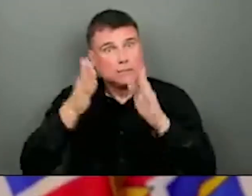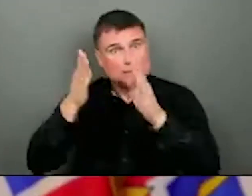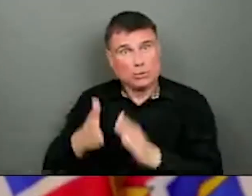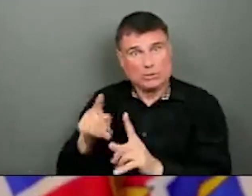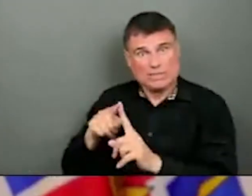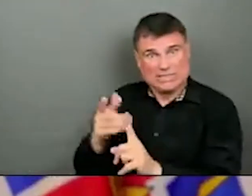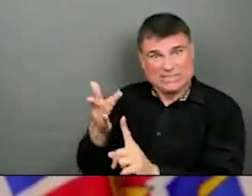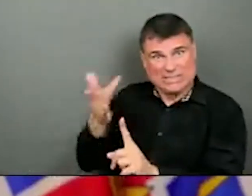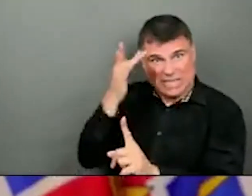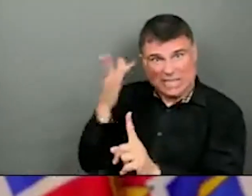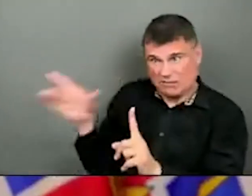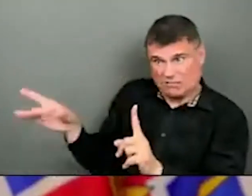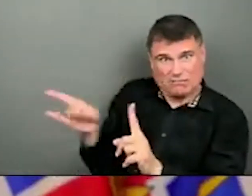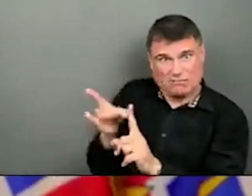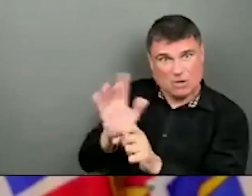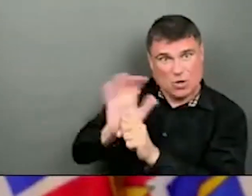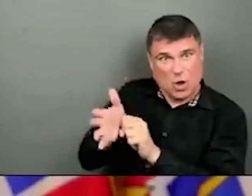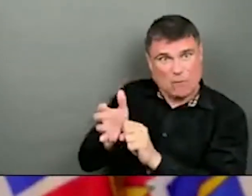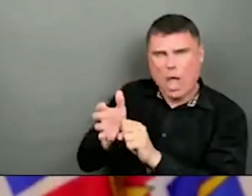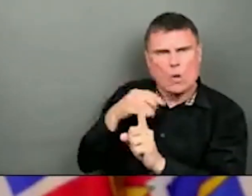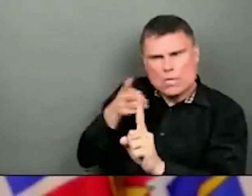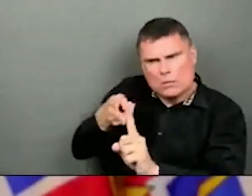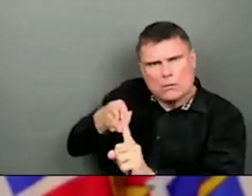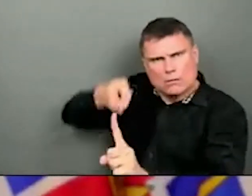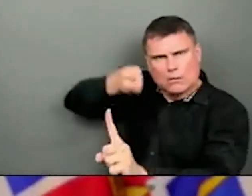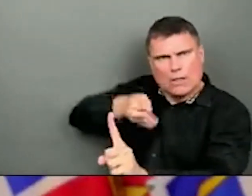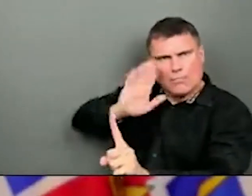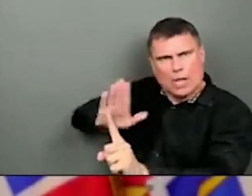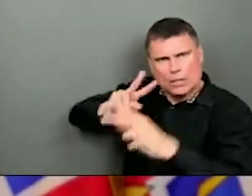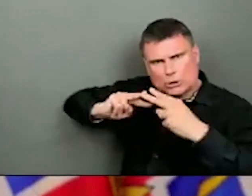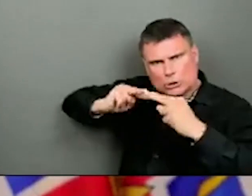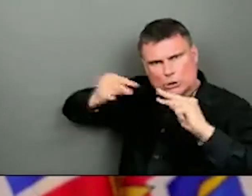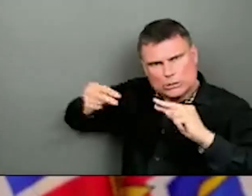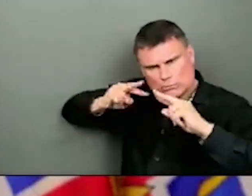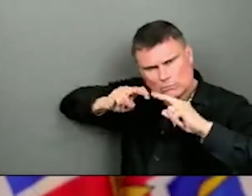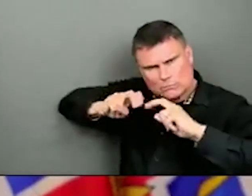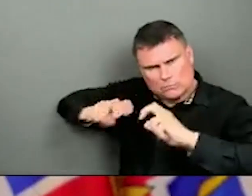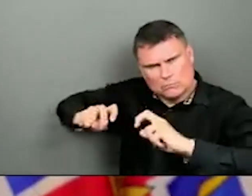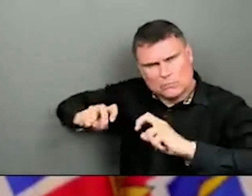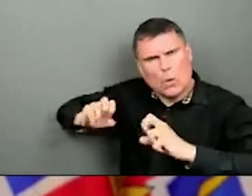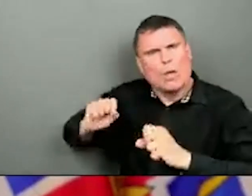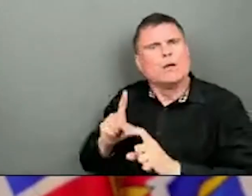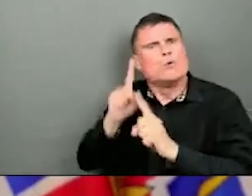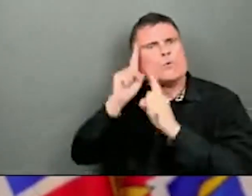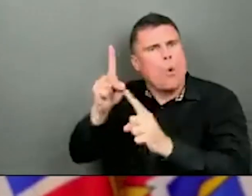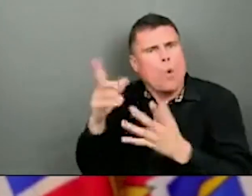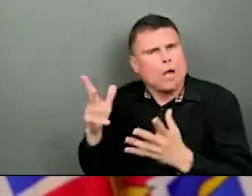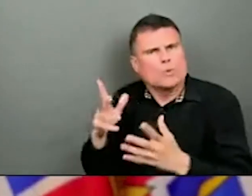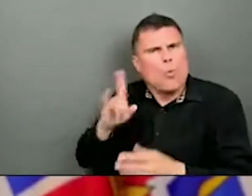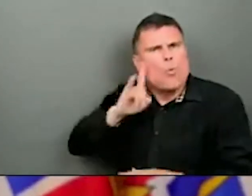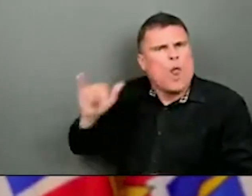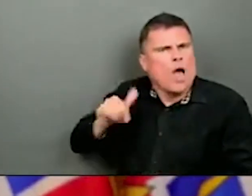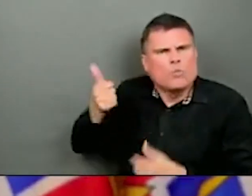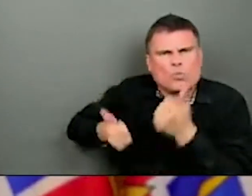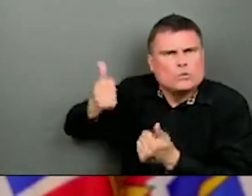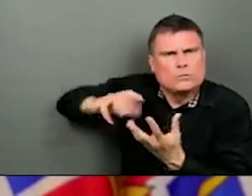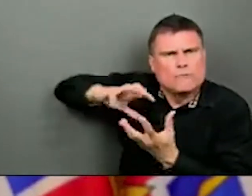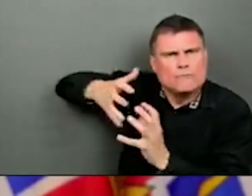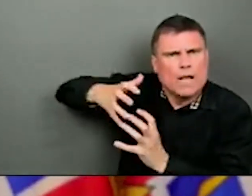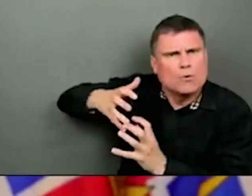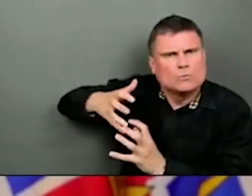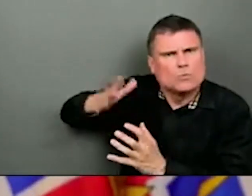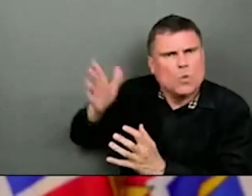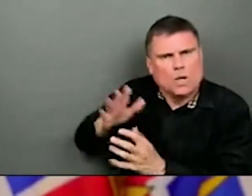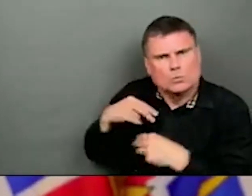more mobile, there'll be other strains that come in, whether they arise here or whether they arise in another country and are imported